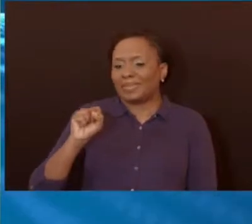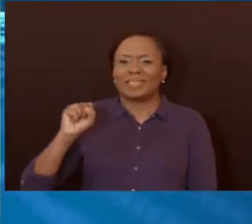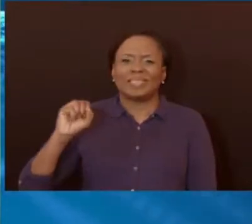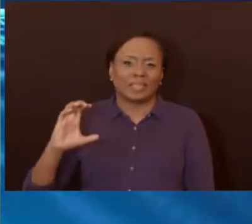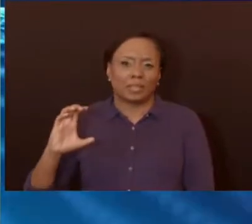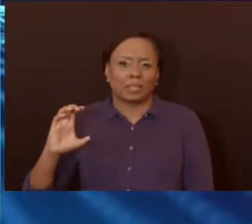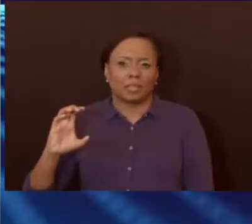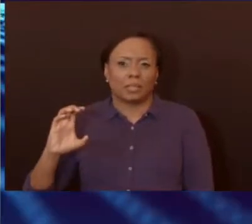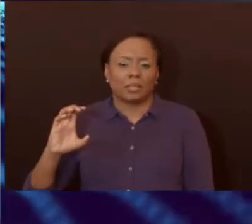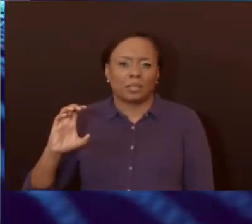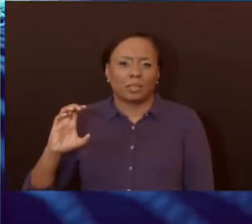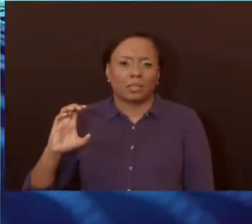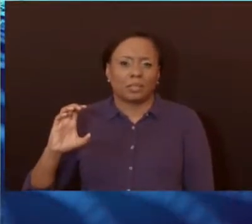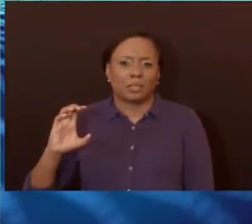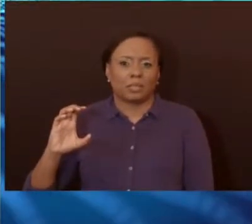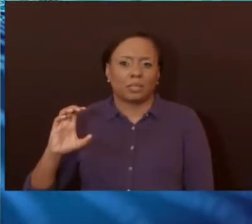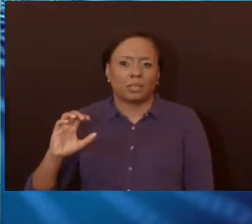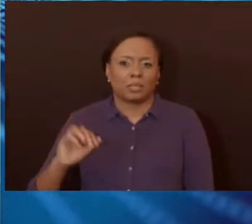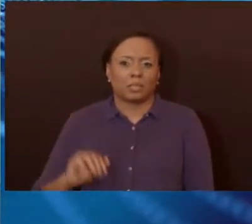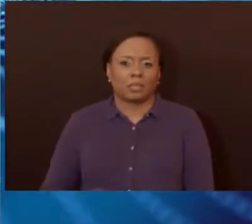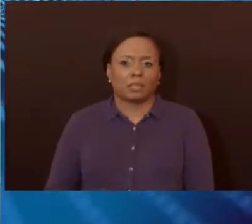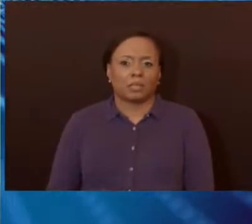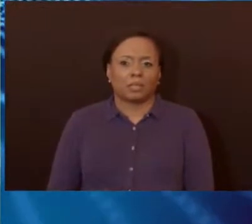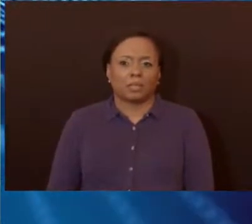what exactly are